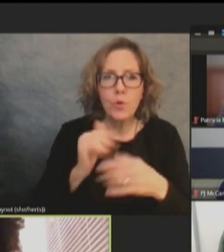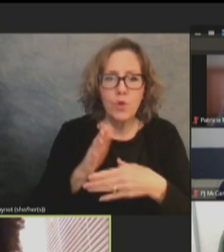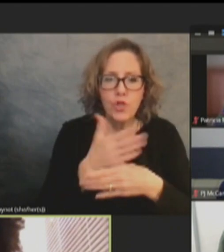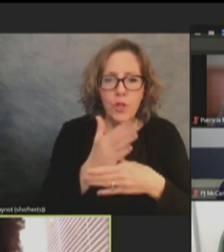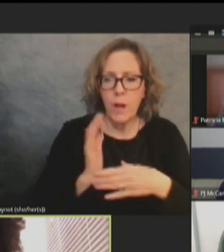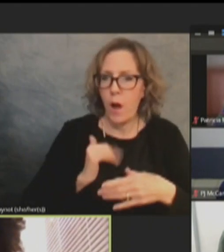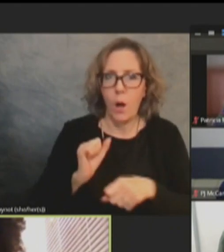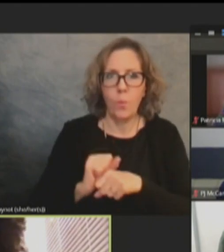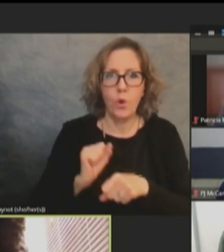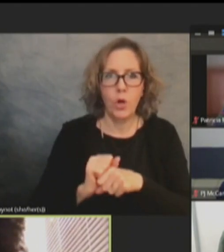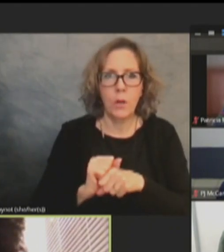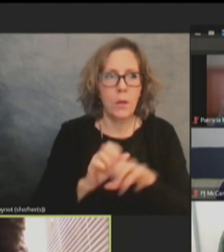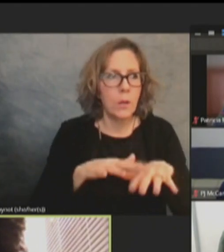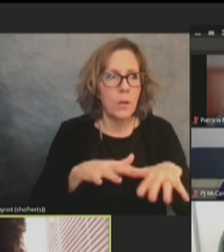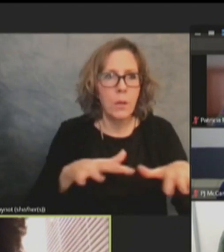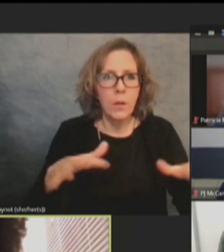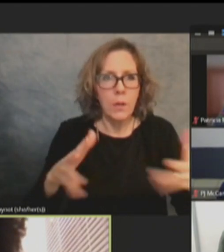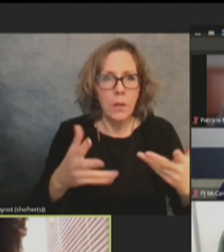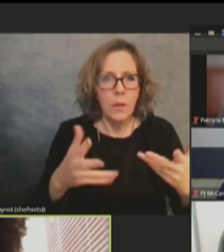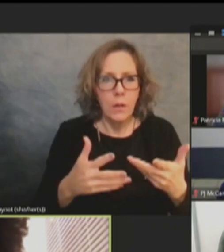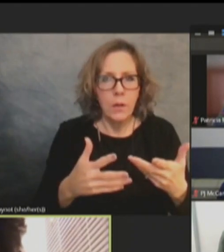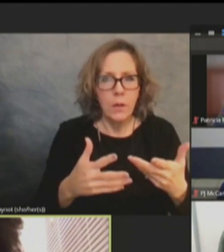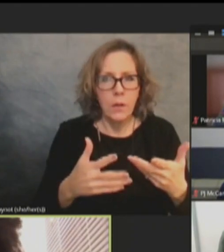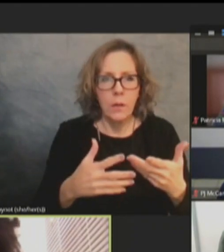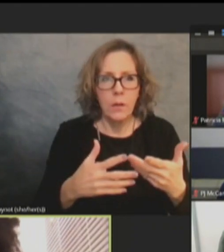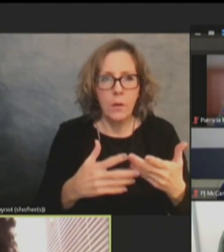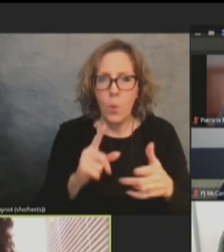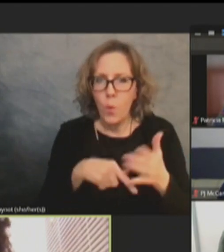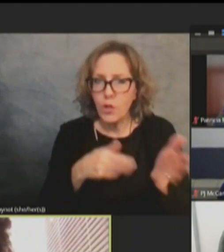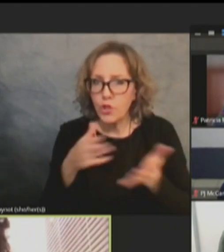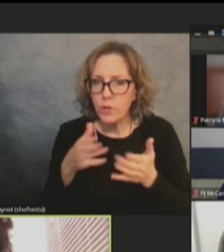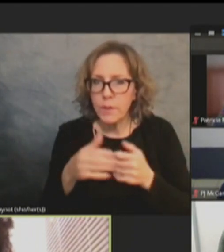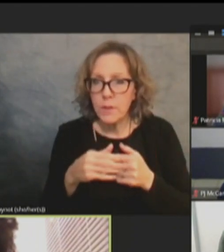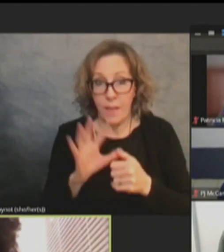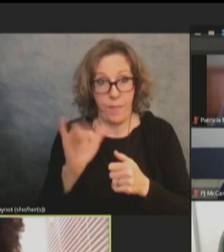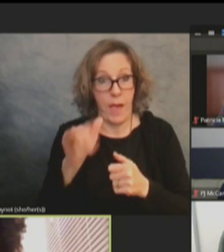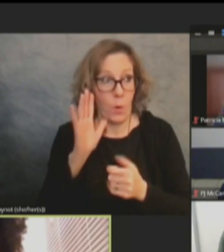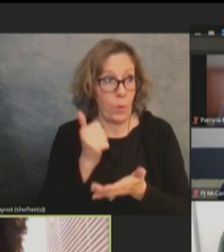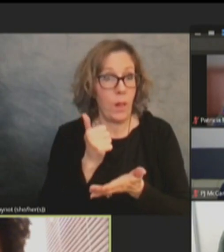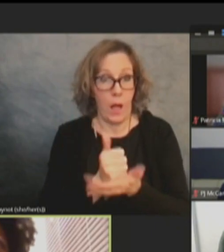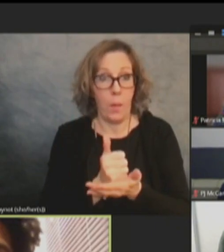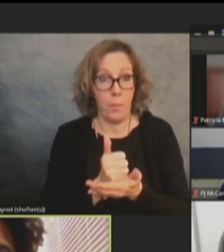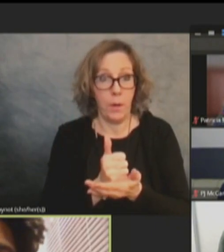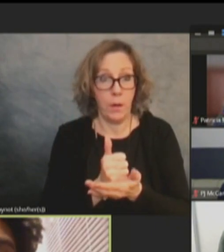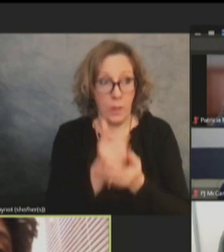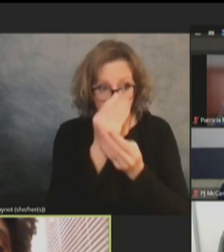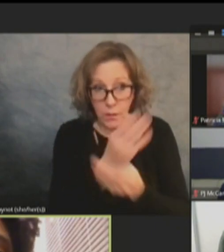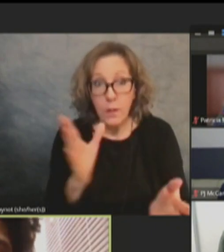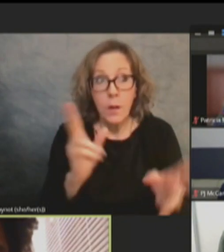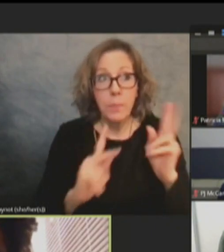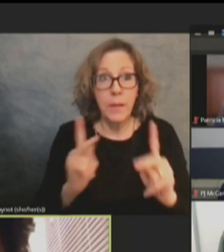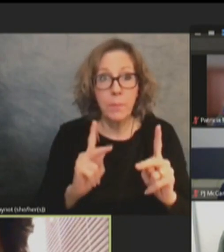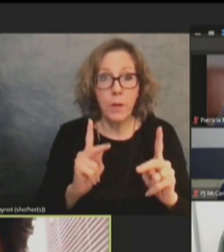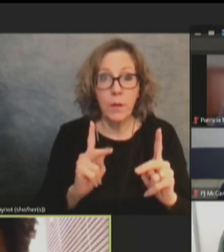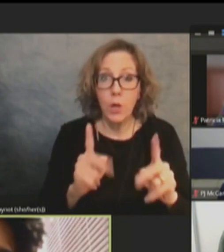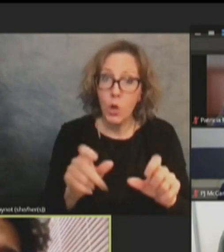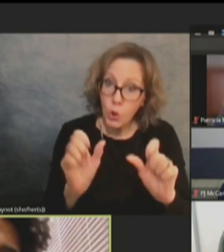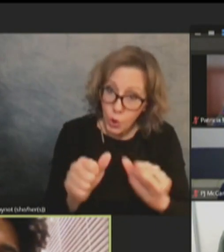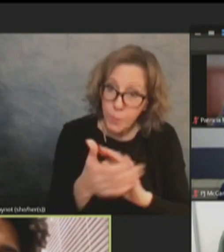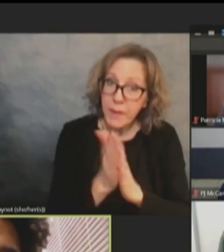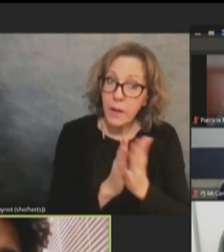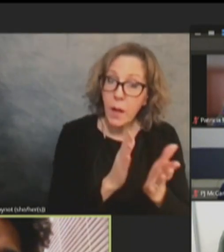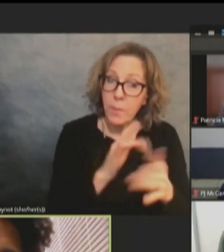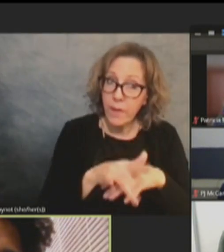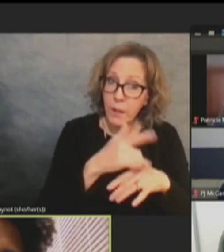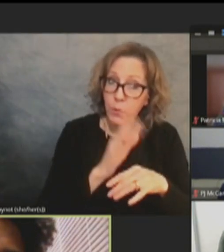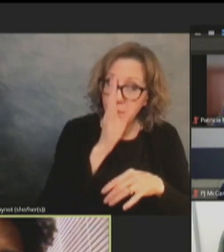does and really what service, and that in itself can help inform what services could become available, not only